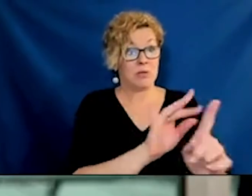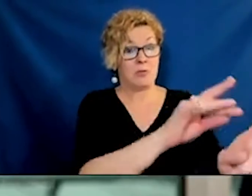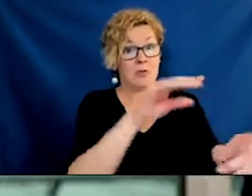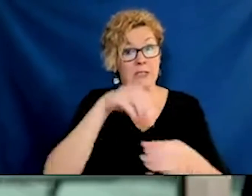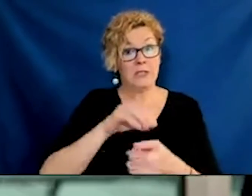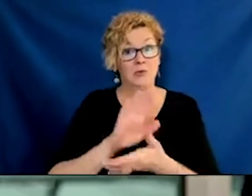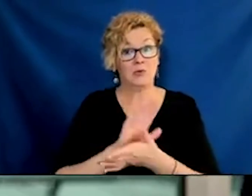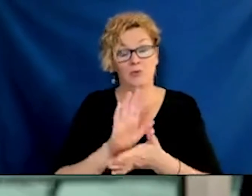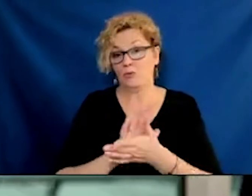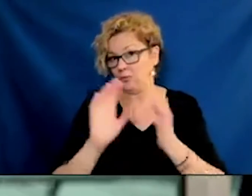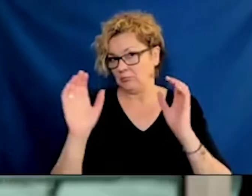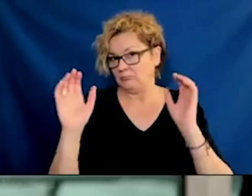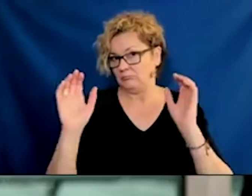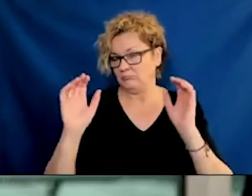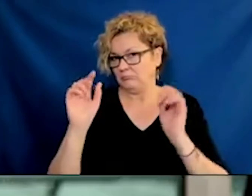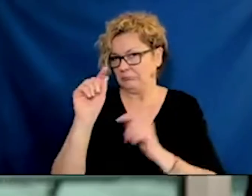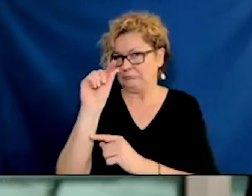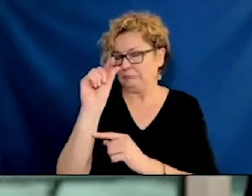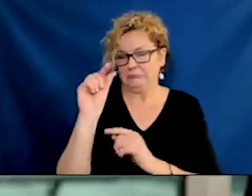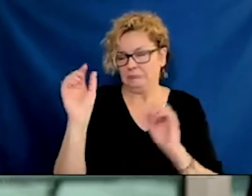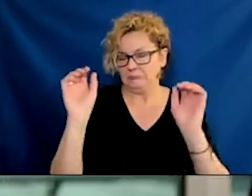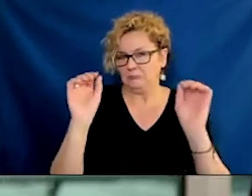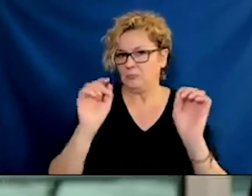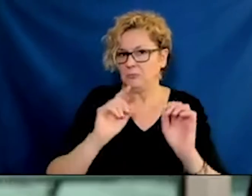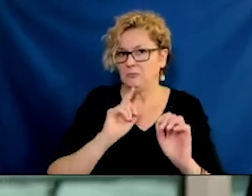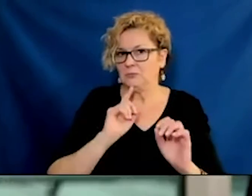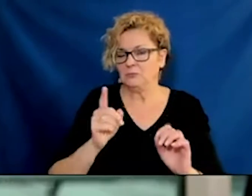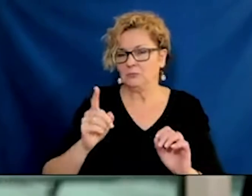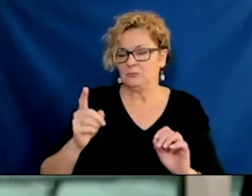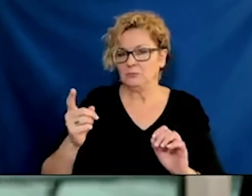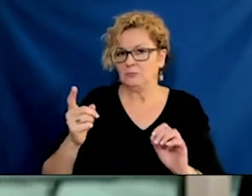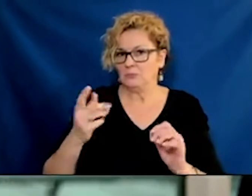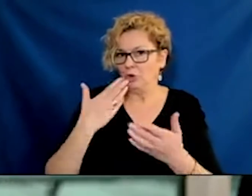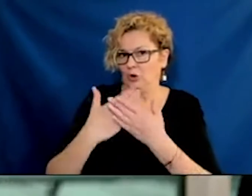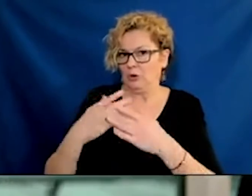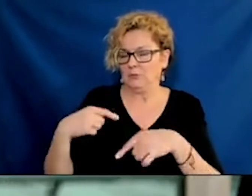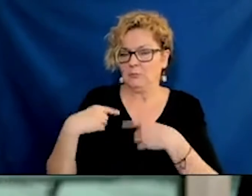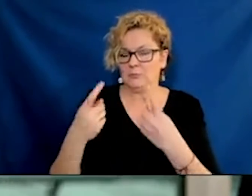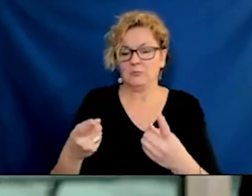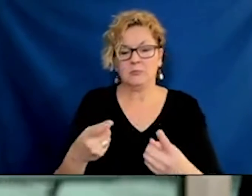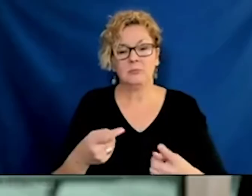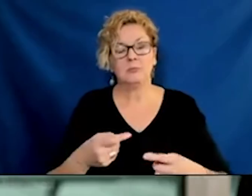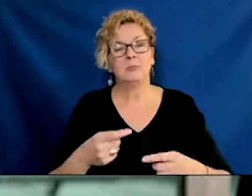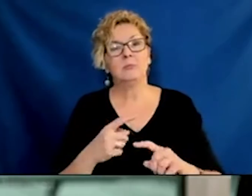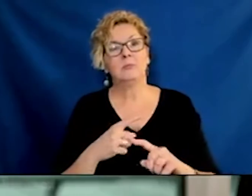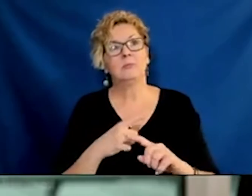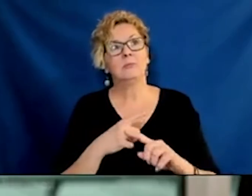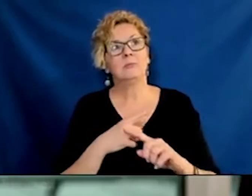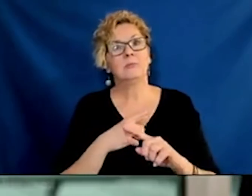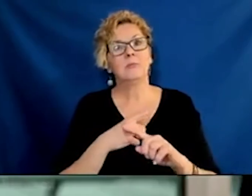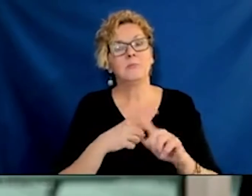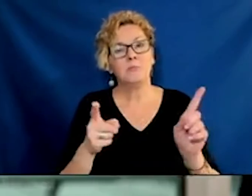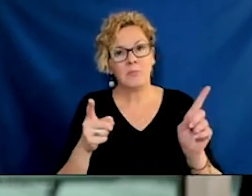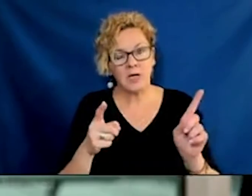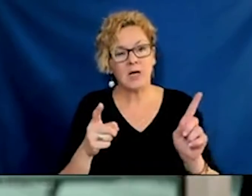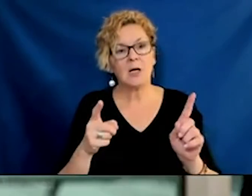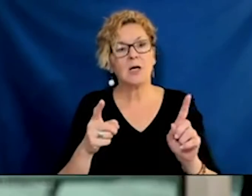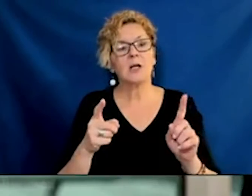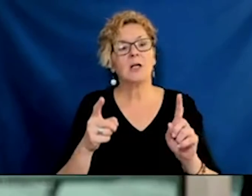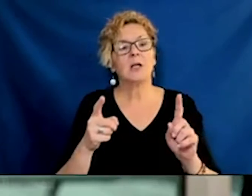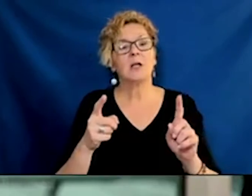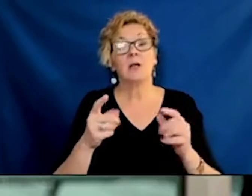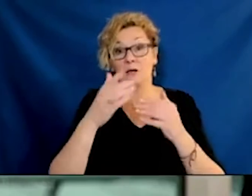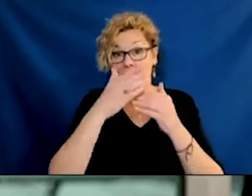had very little transmission in schools. We have, and I will be giving a weekly update on what we